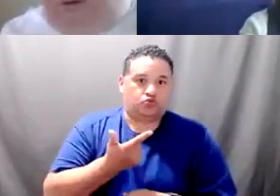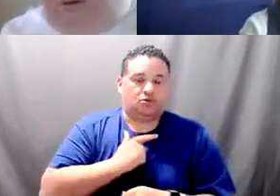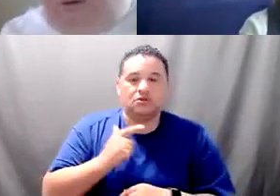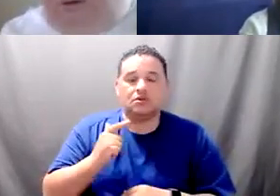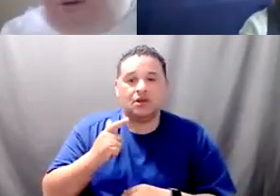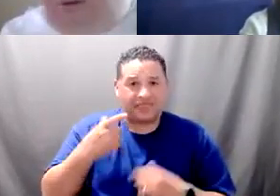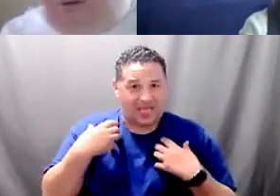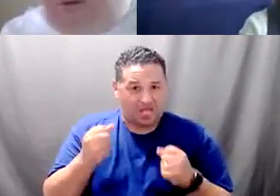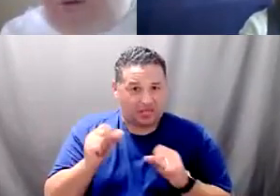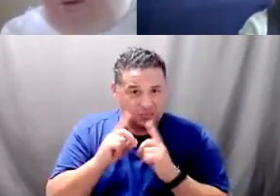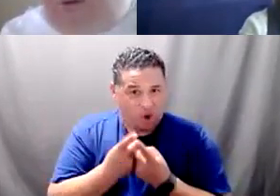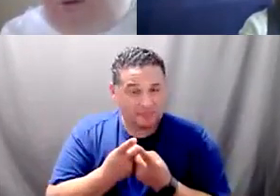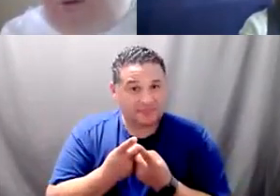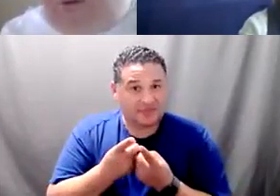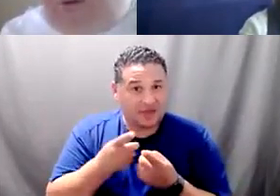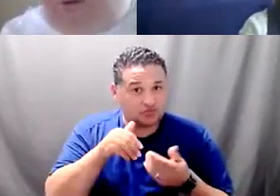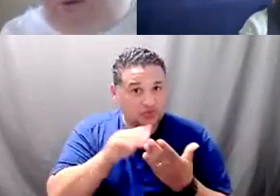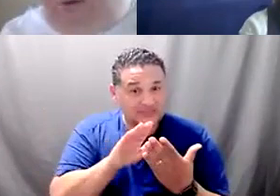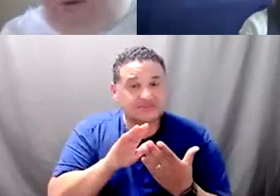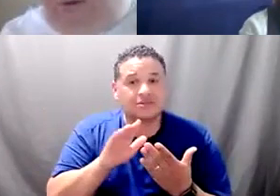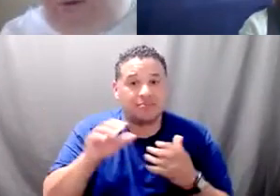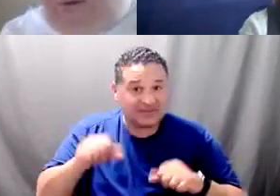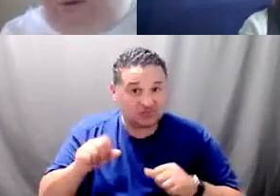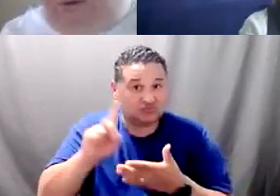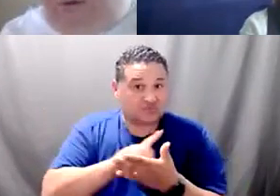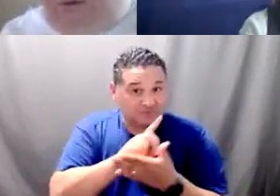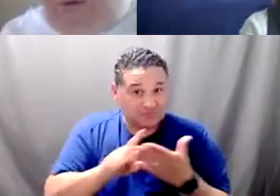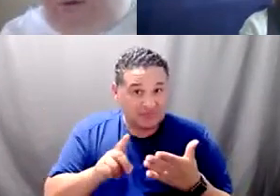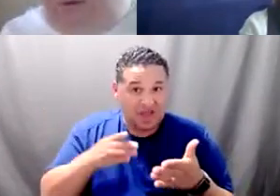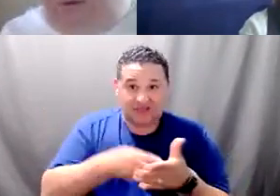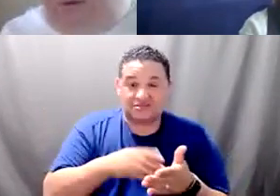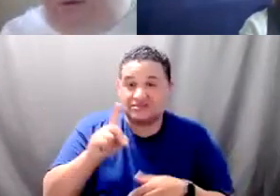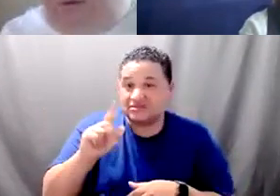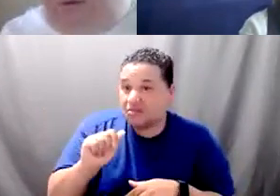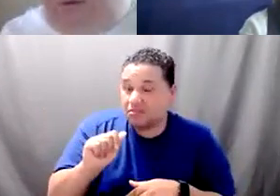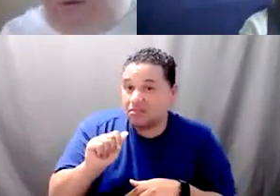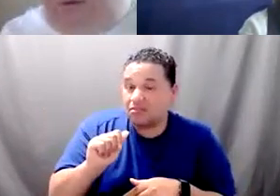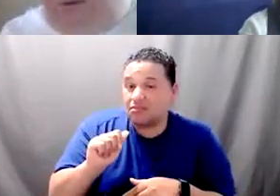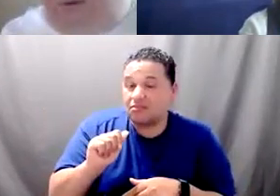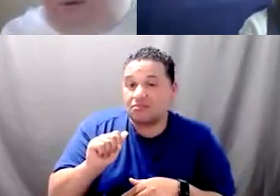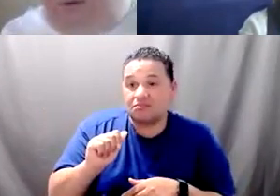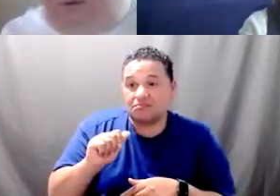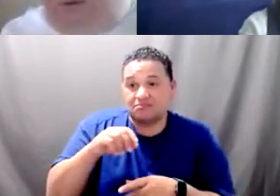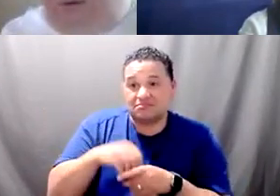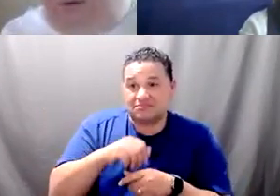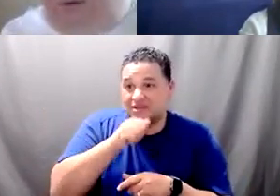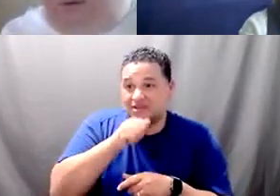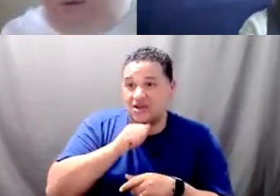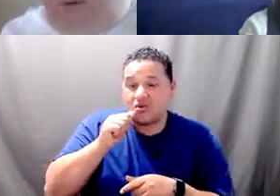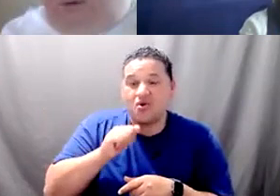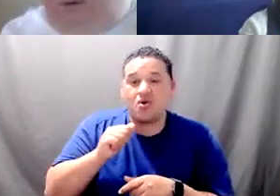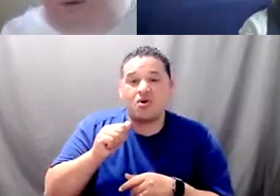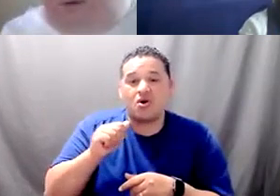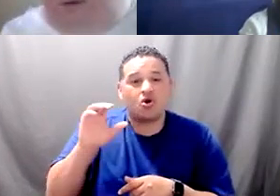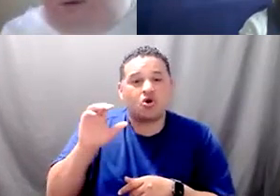health department addressing the potential discrimination against the disabled in the Arizona crisis standards of